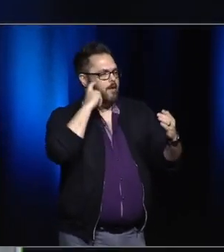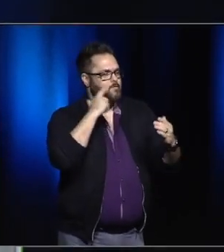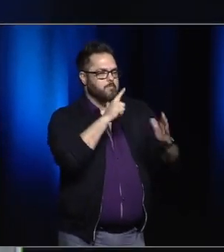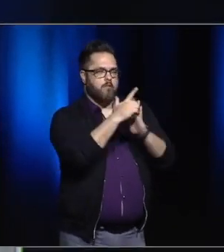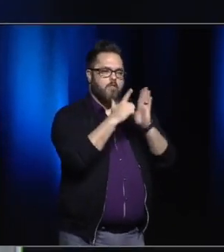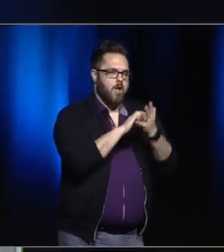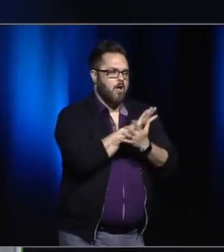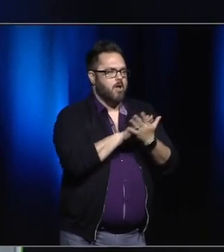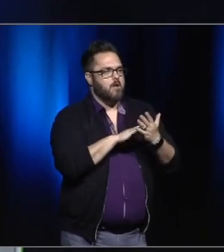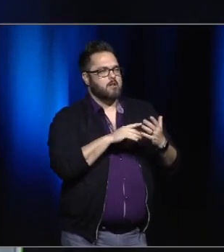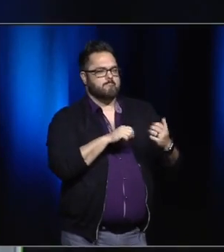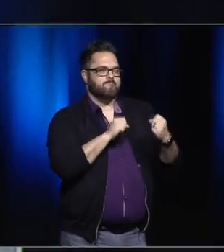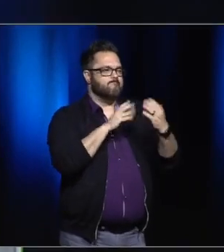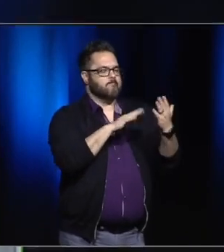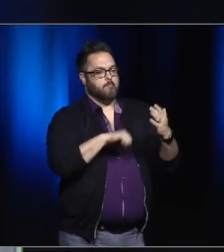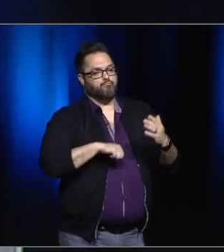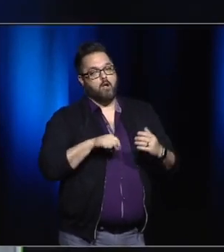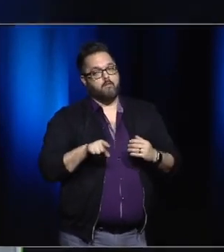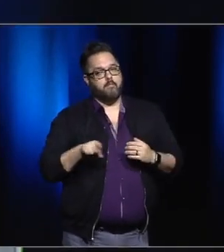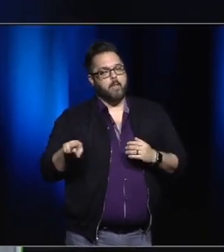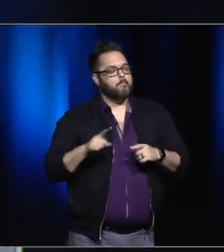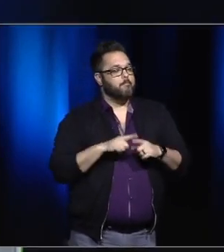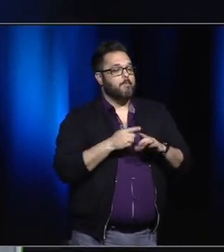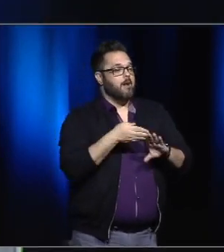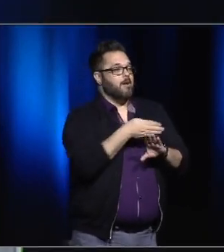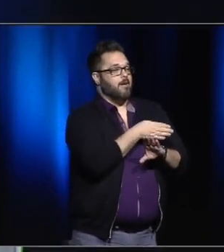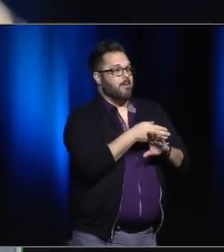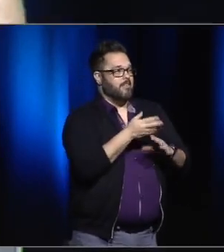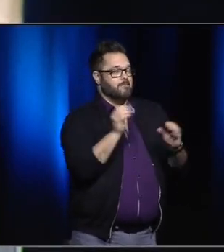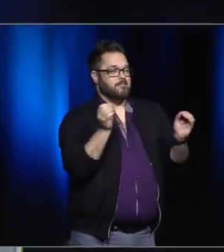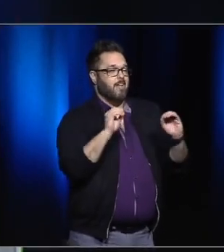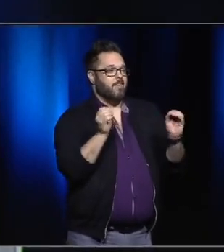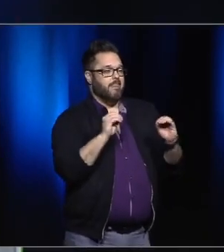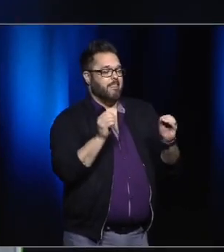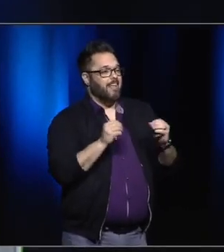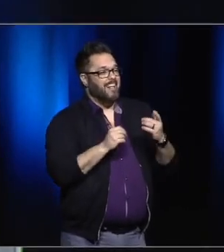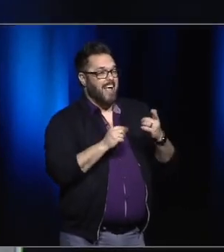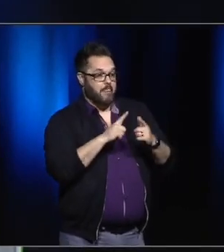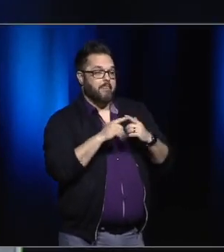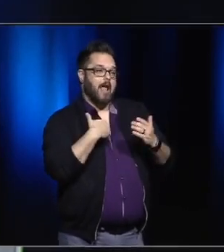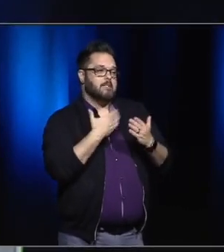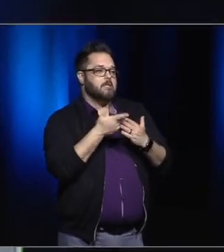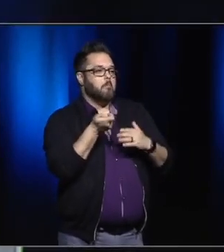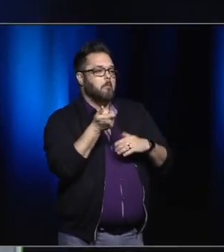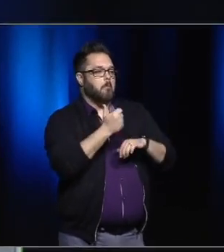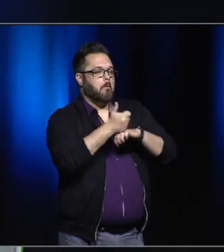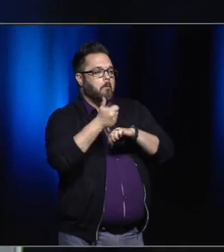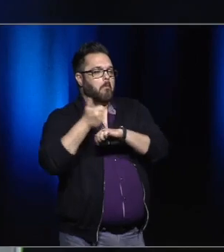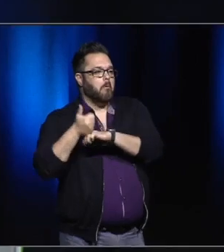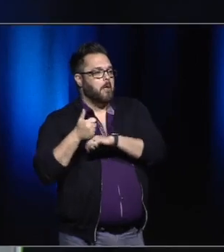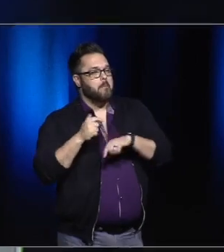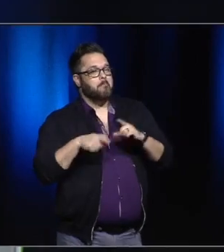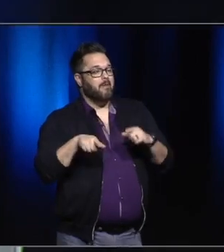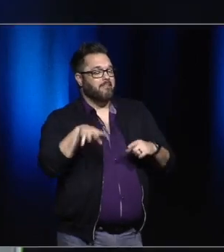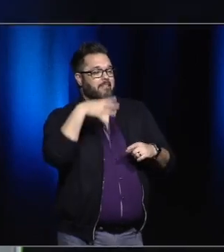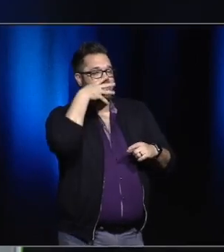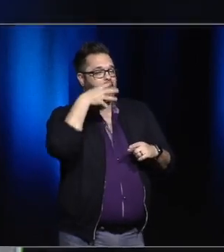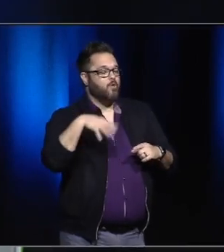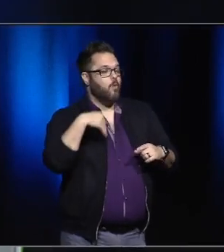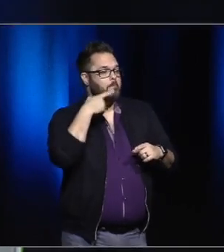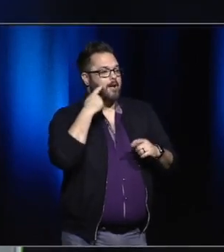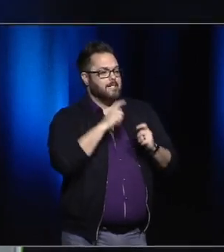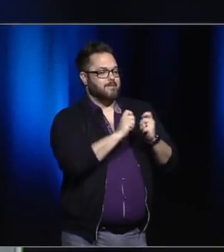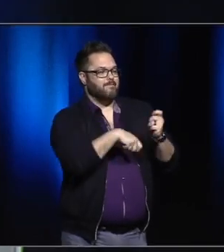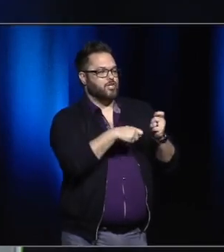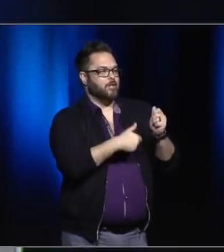there was nothing in place, and what was in place was being ignored. Fisheries is more important than anything else. Money's more important than anything